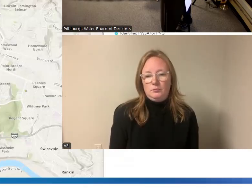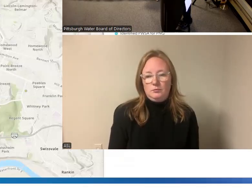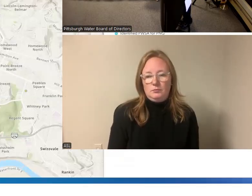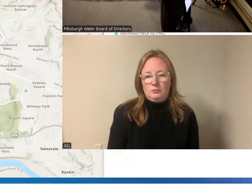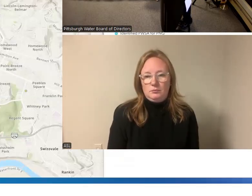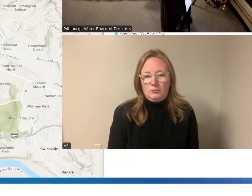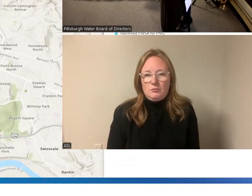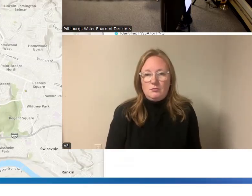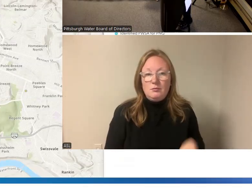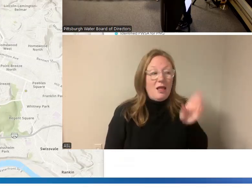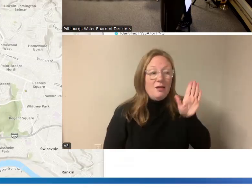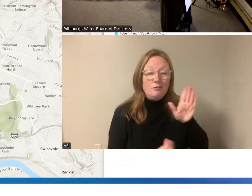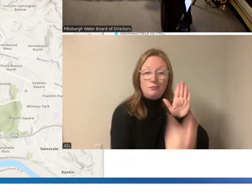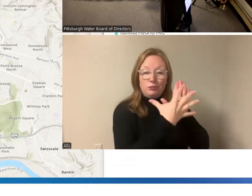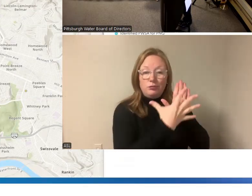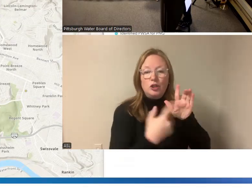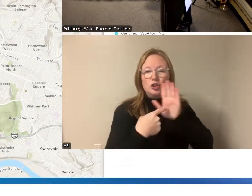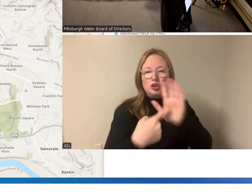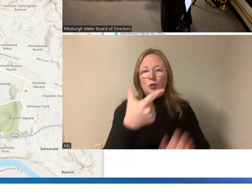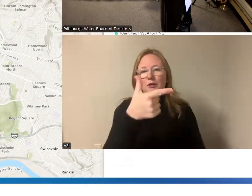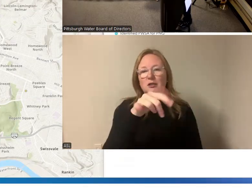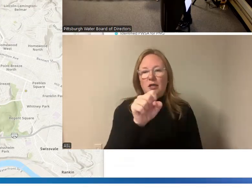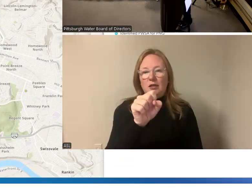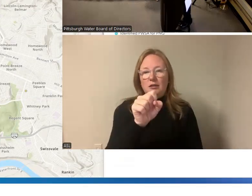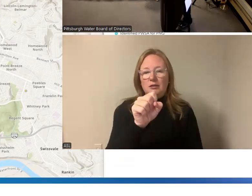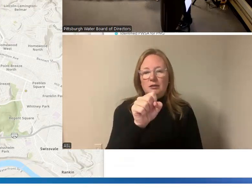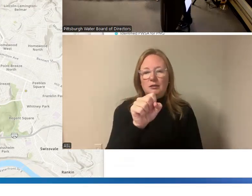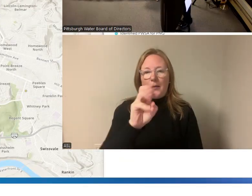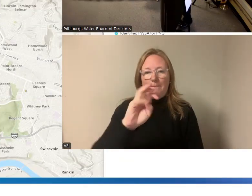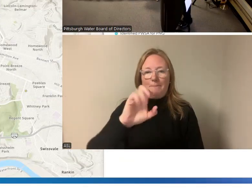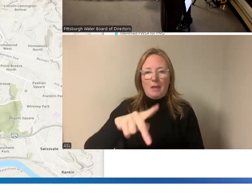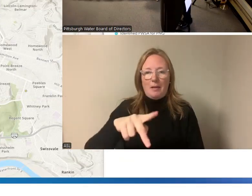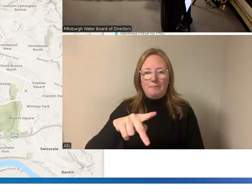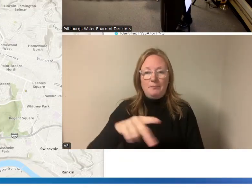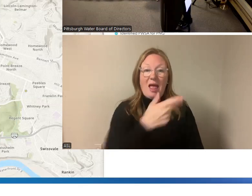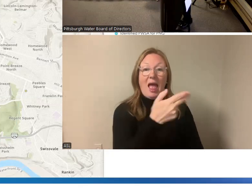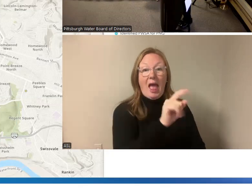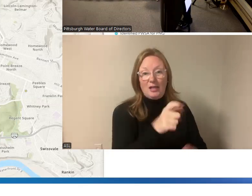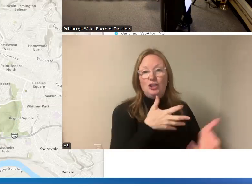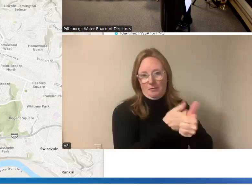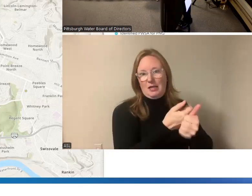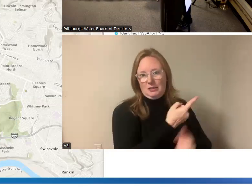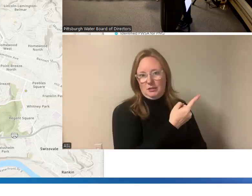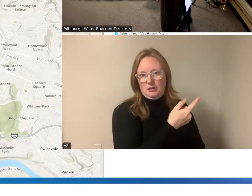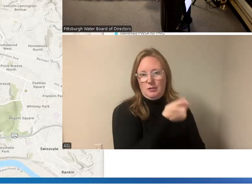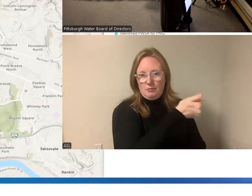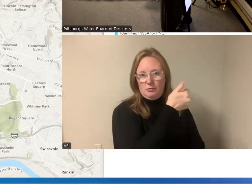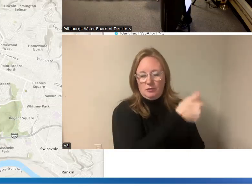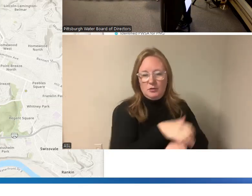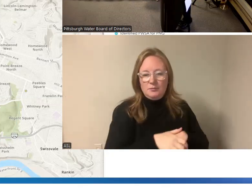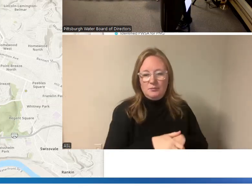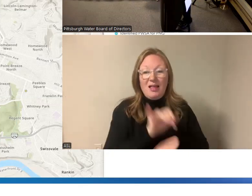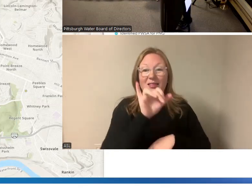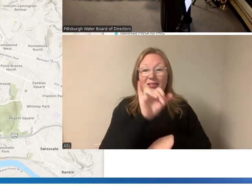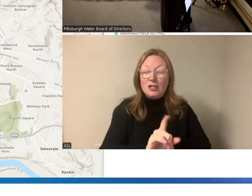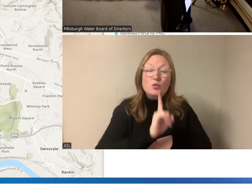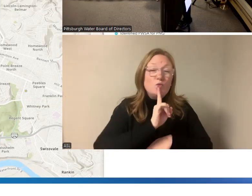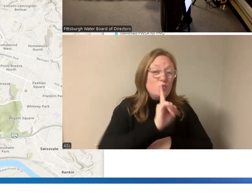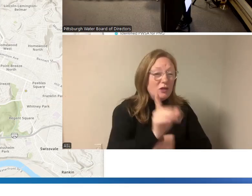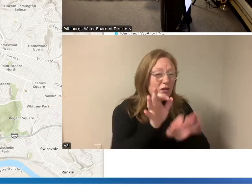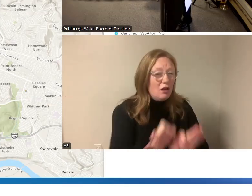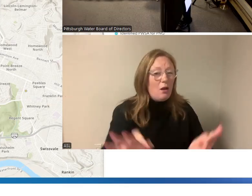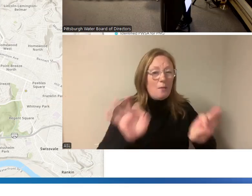This slide features the GIS map maintained by Hatch, which serves as the central repository for